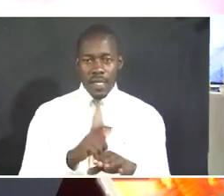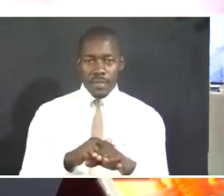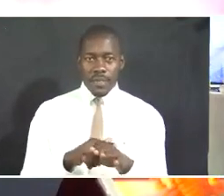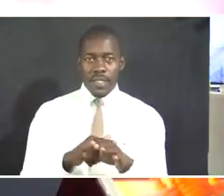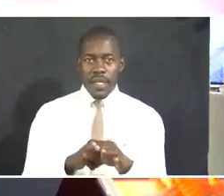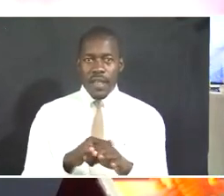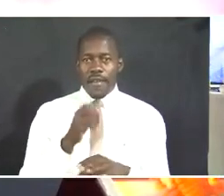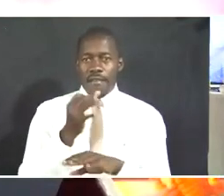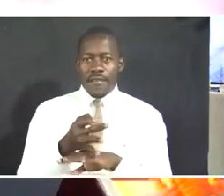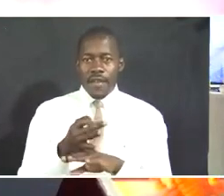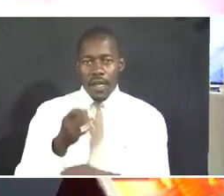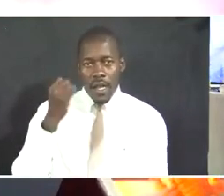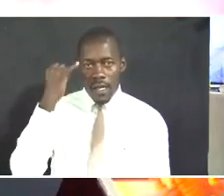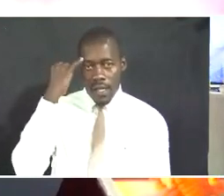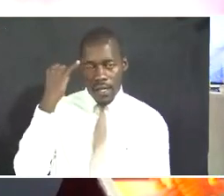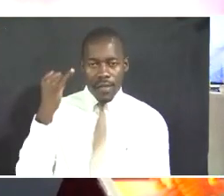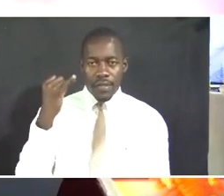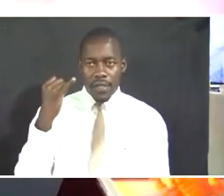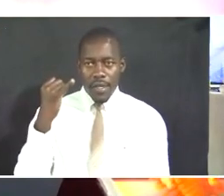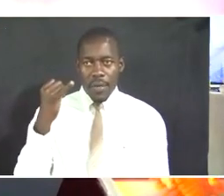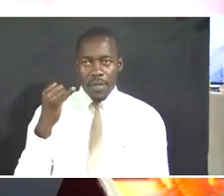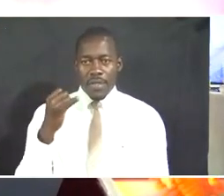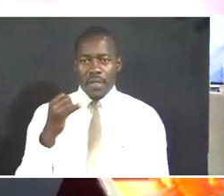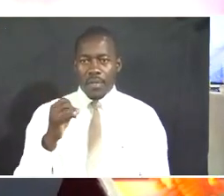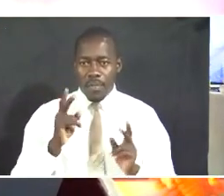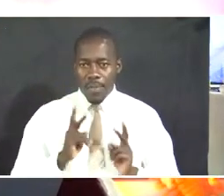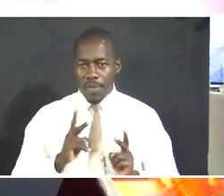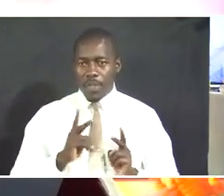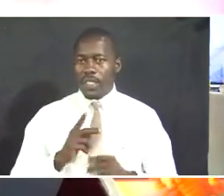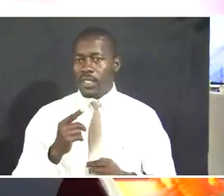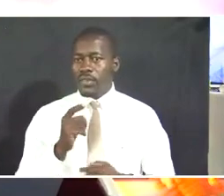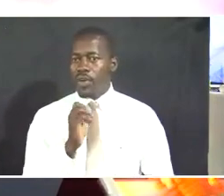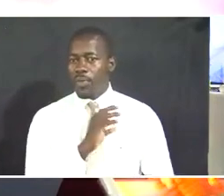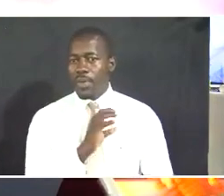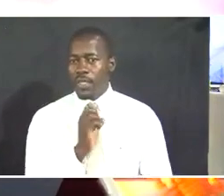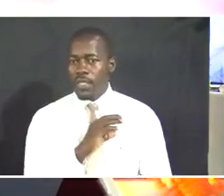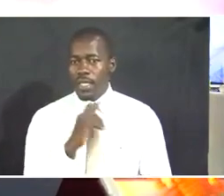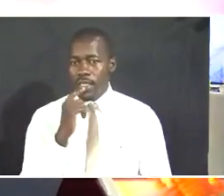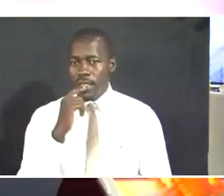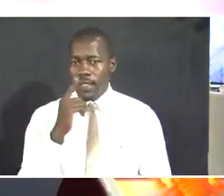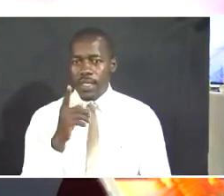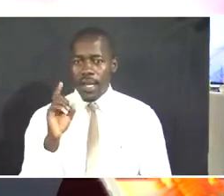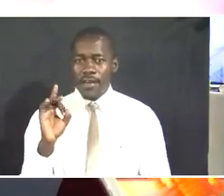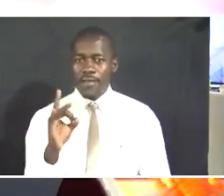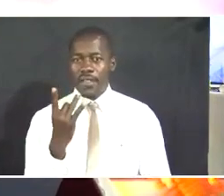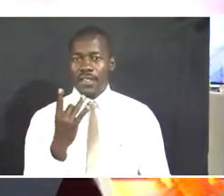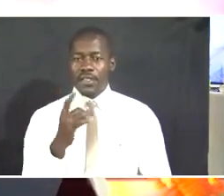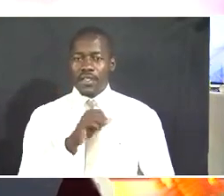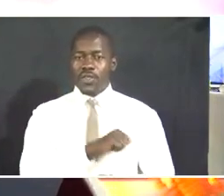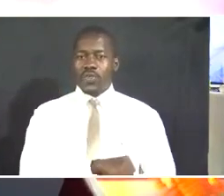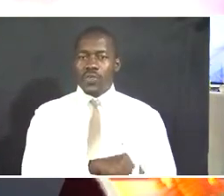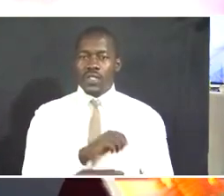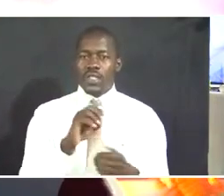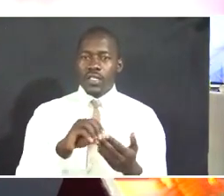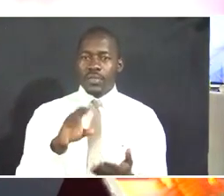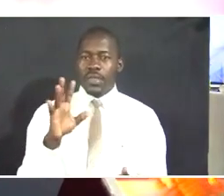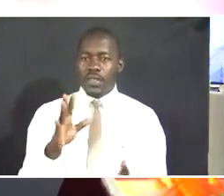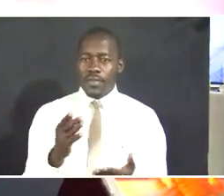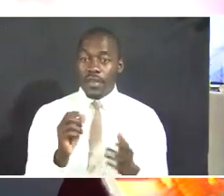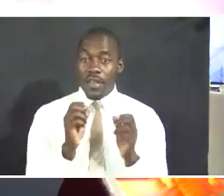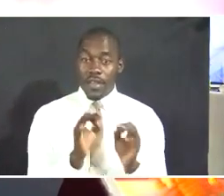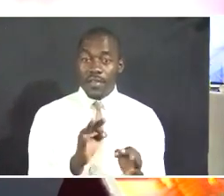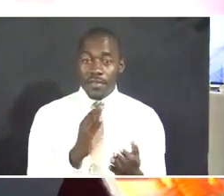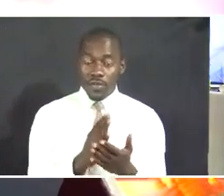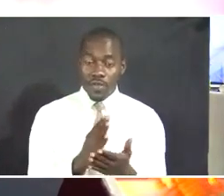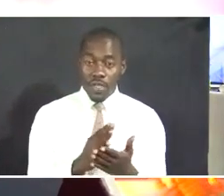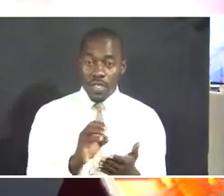that our schools are very expensive. If they are expensive, then I challenge this church.